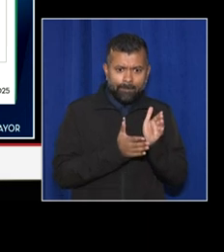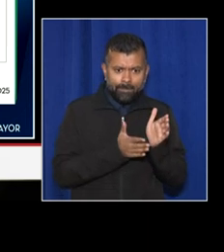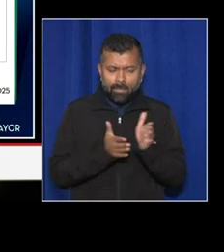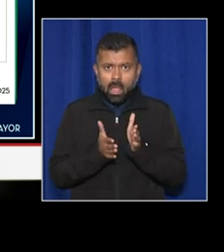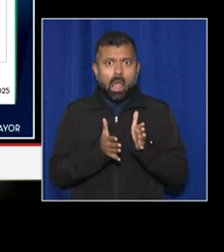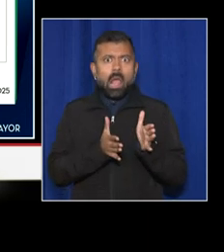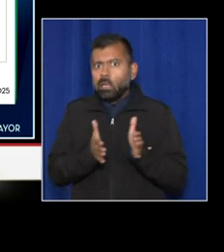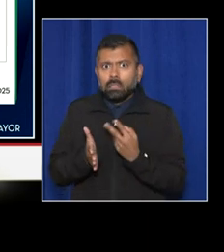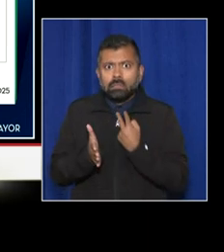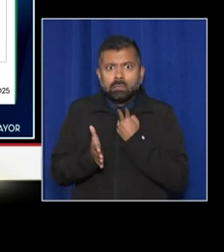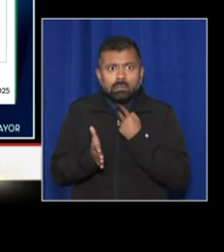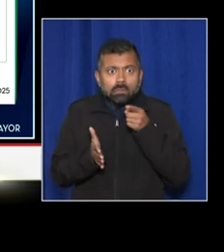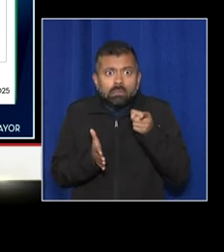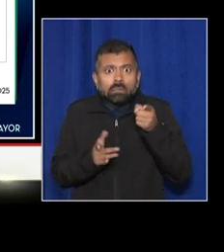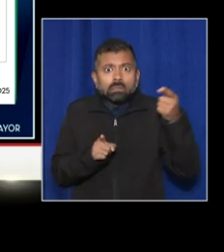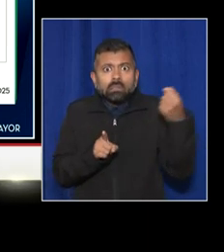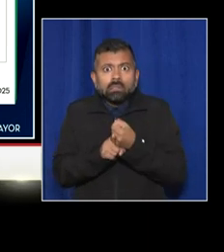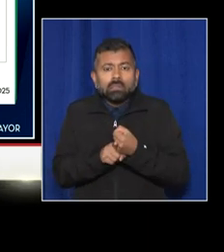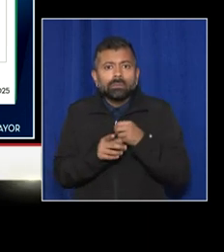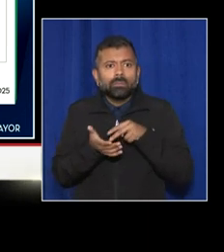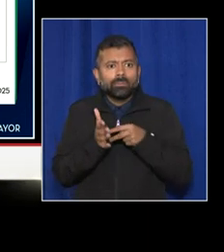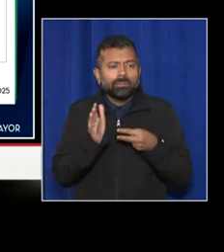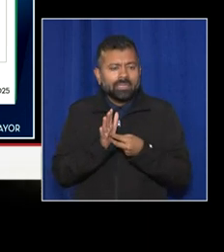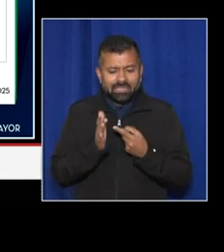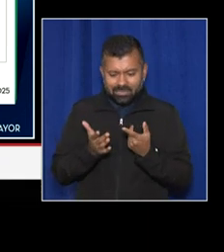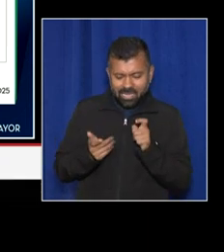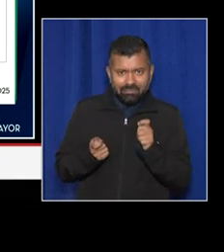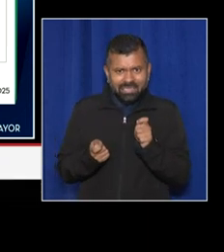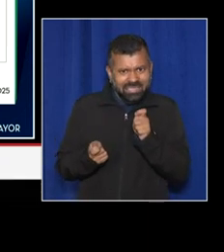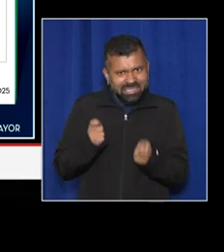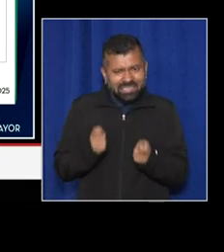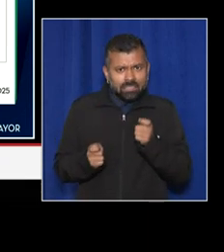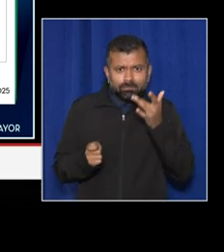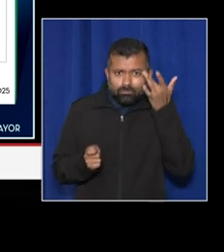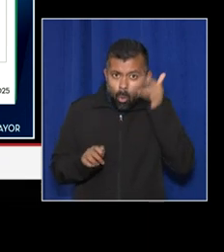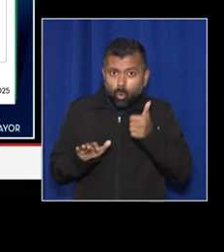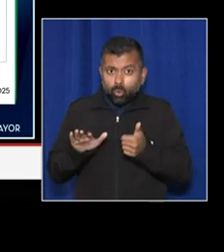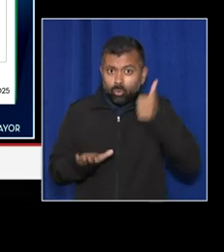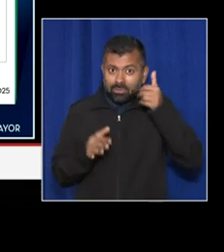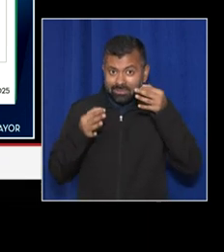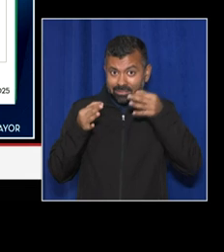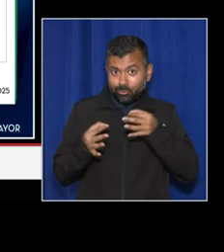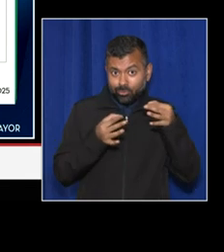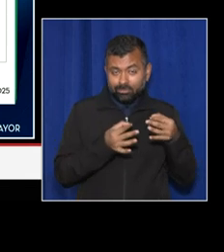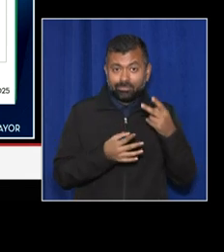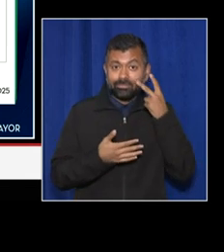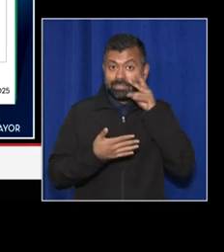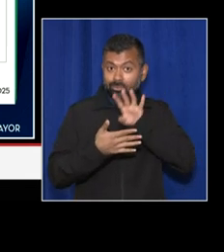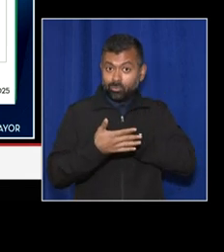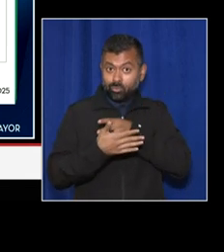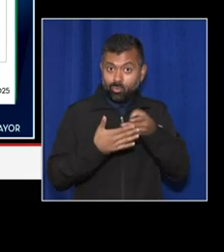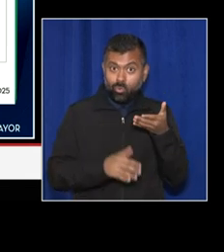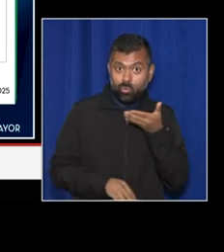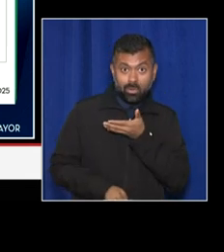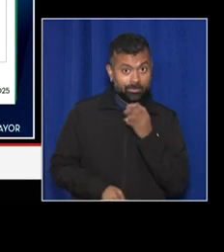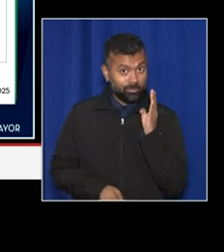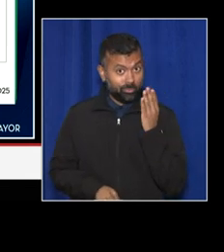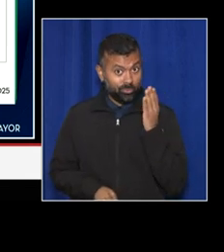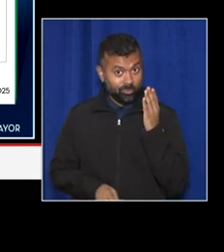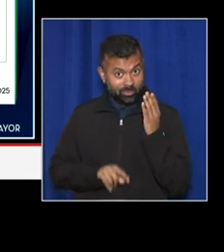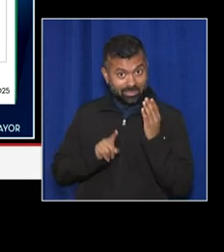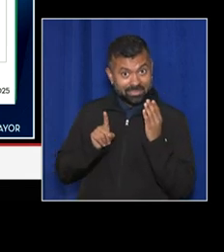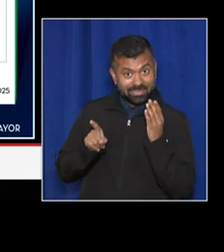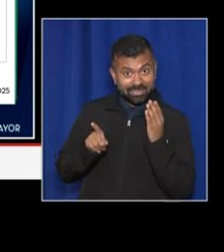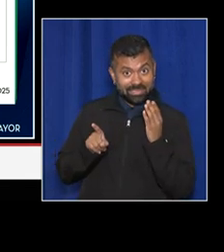basing it on the blue lines, if you will. And now we have to adjust